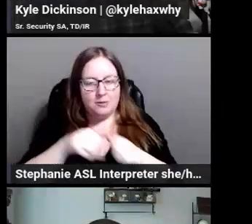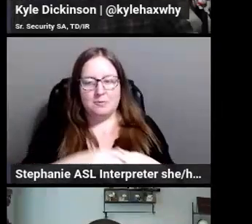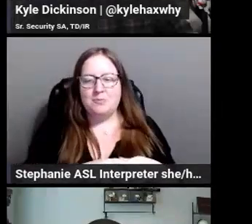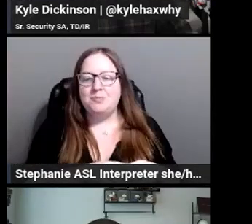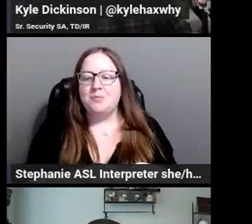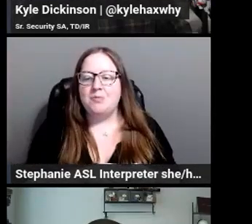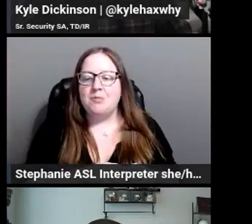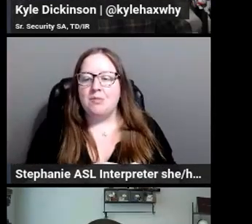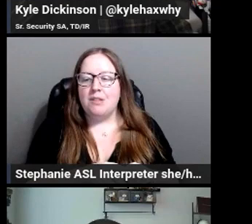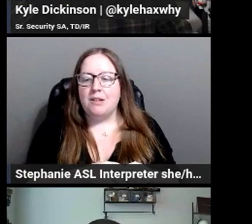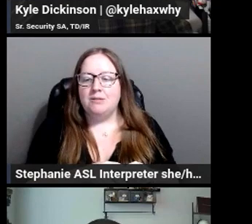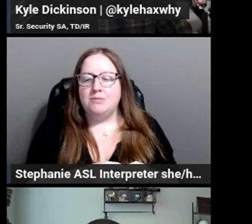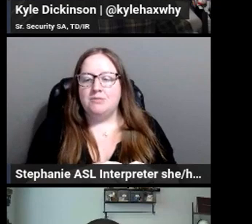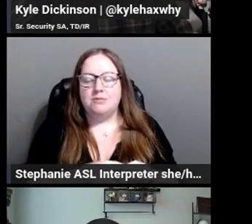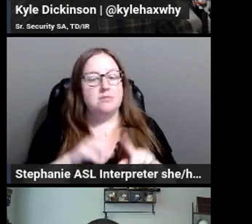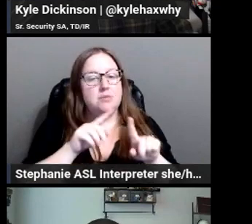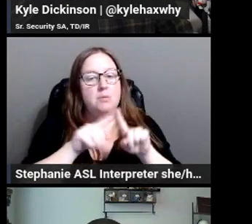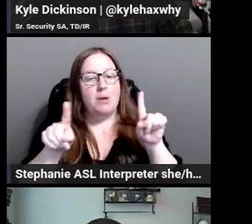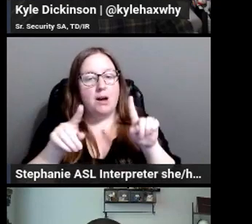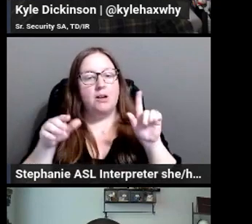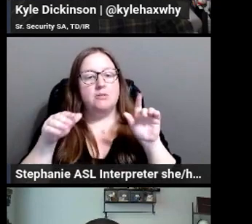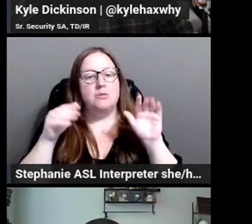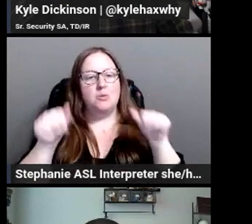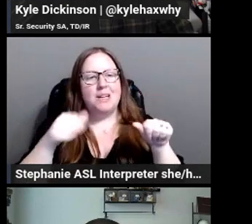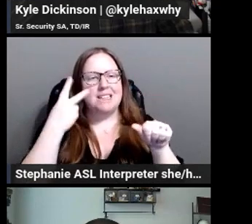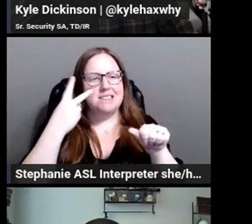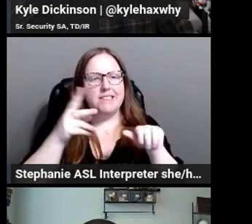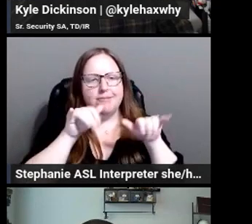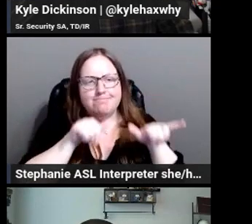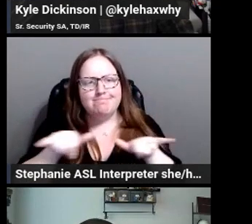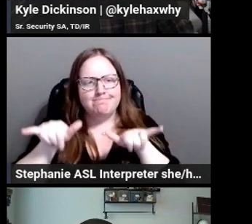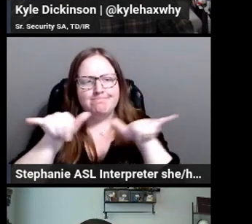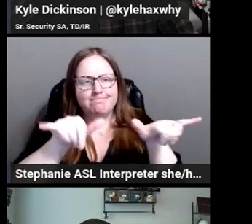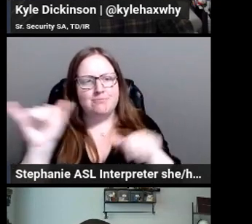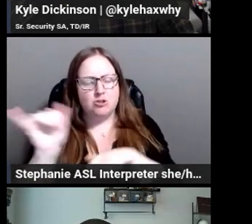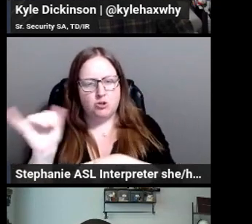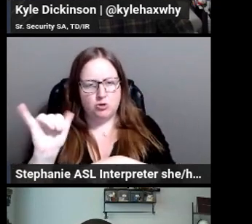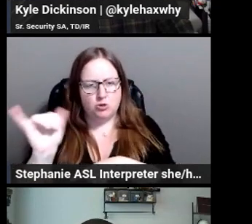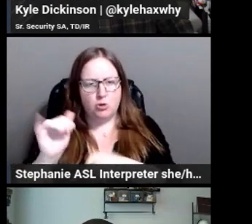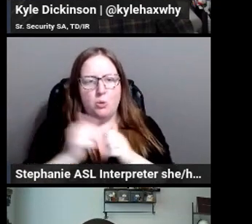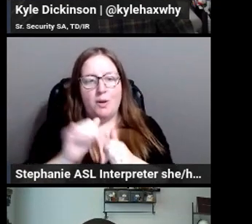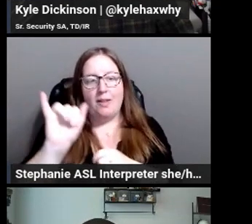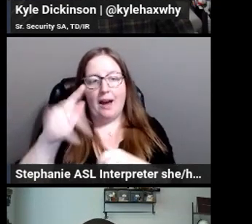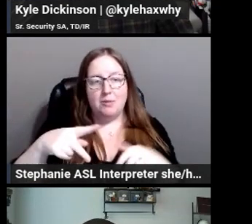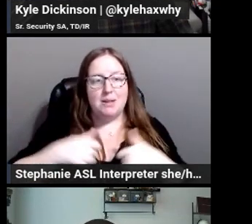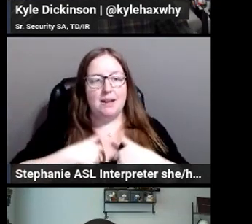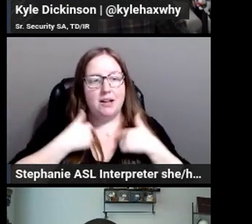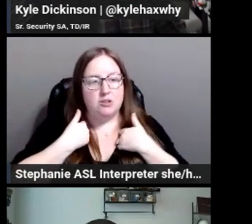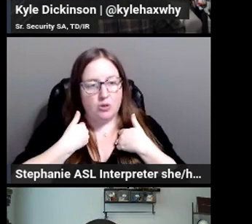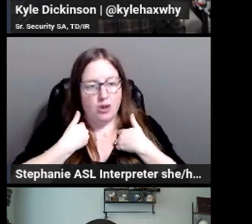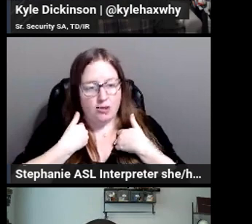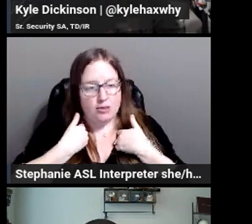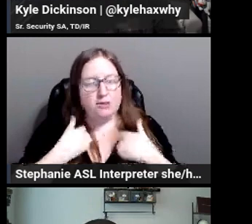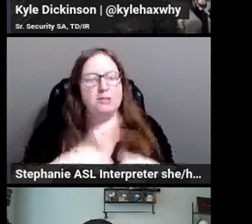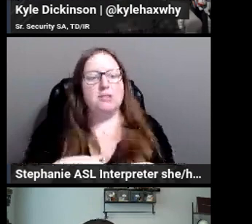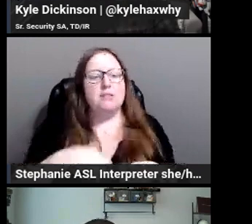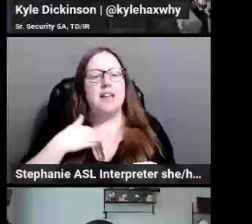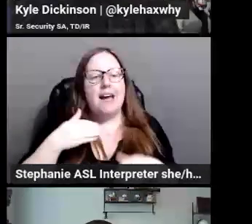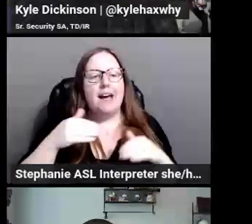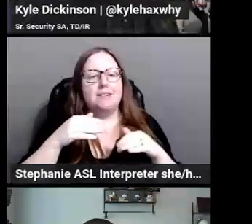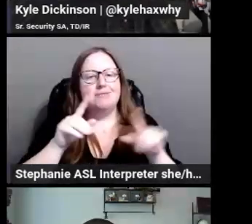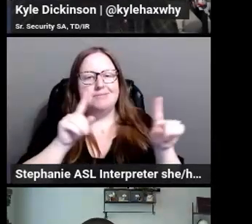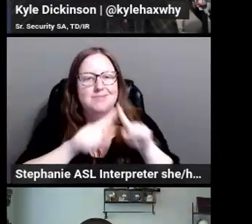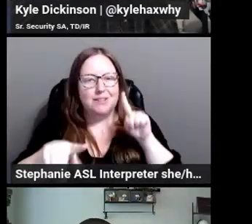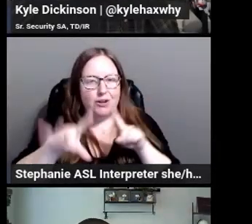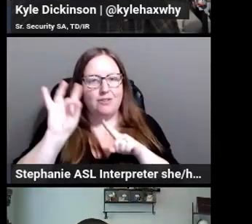there were also common denominators when it comes to IP addresses that had various findings, right?